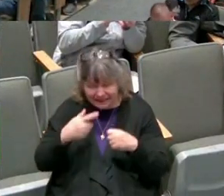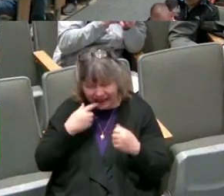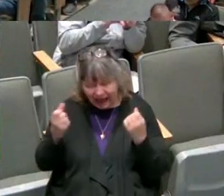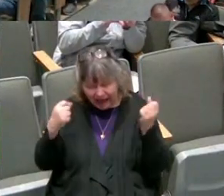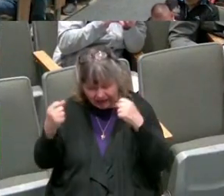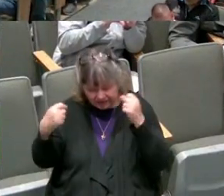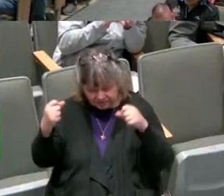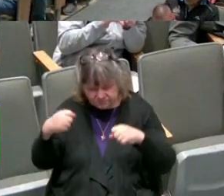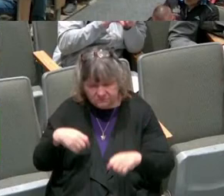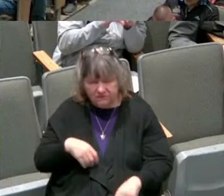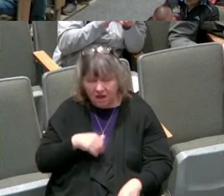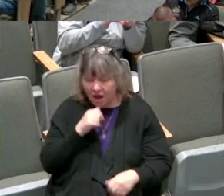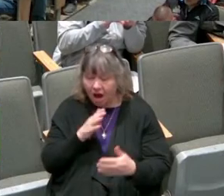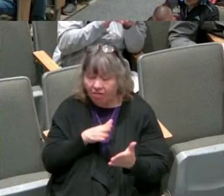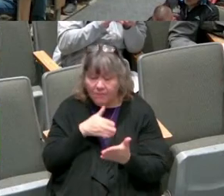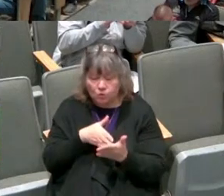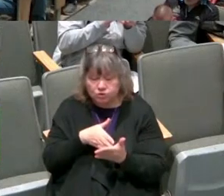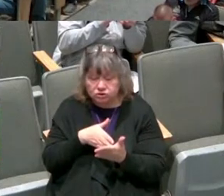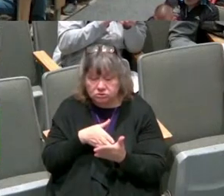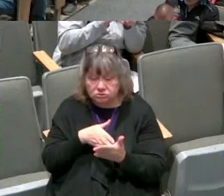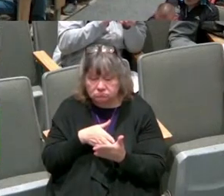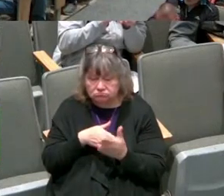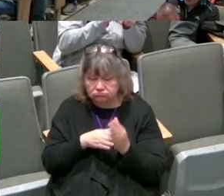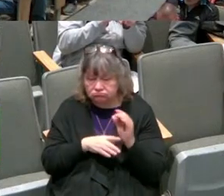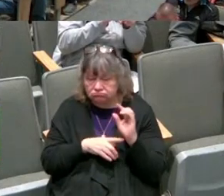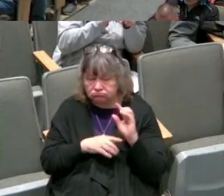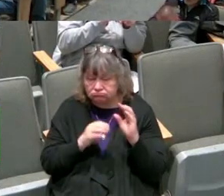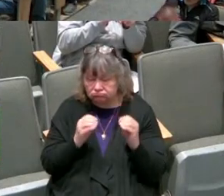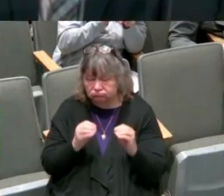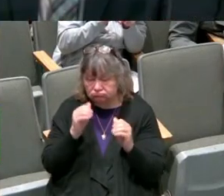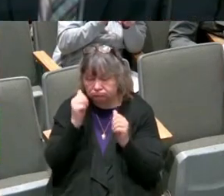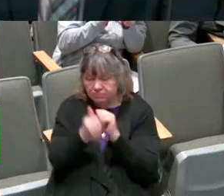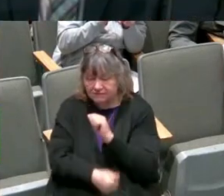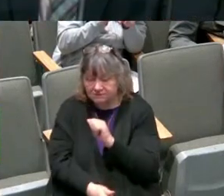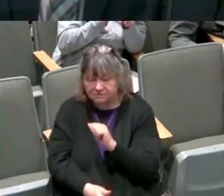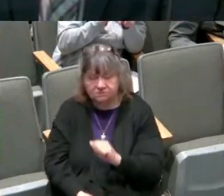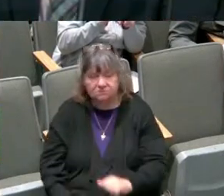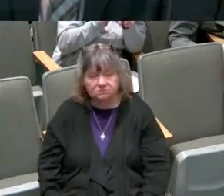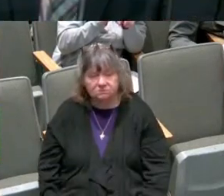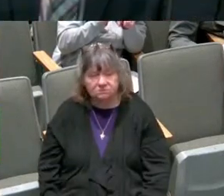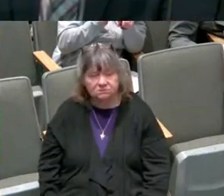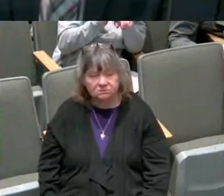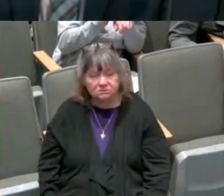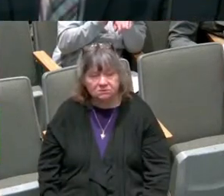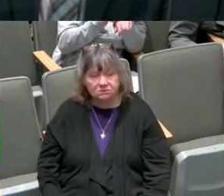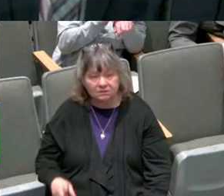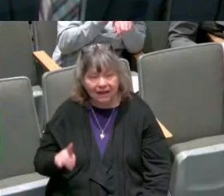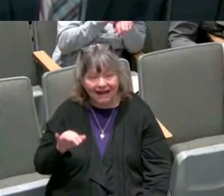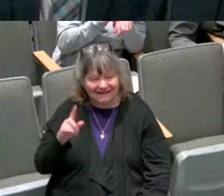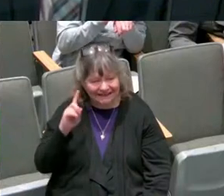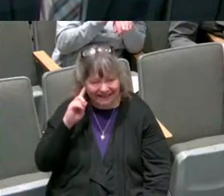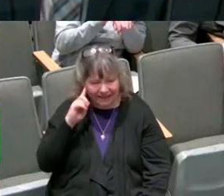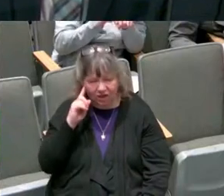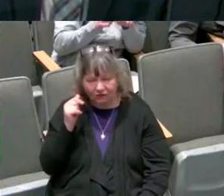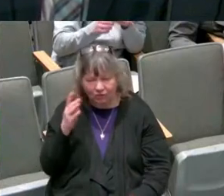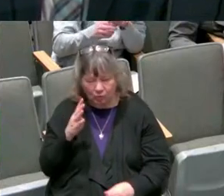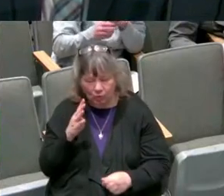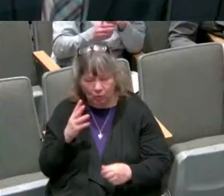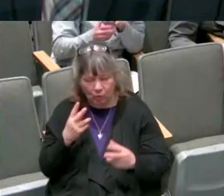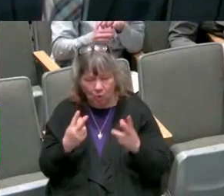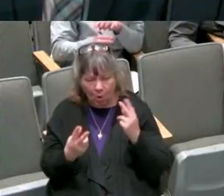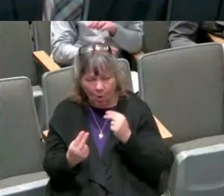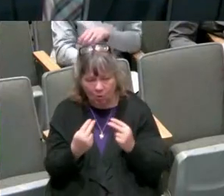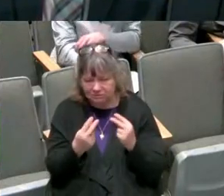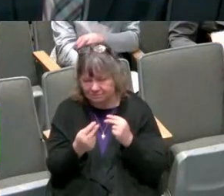aye all opposed okay I did hear a few opposing